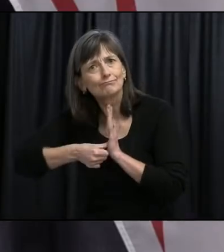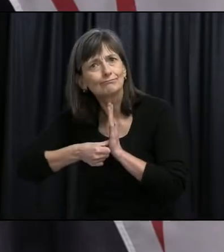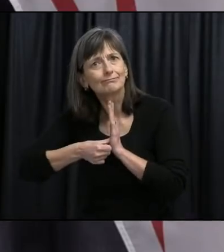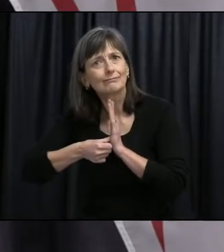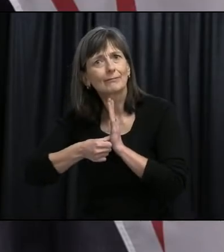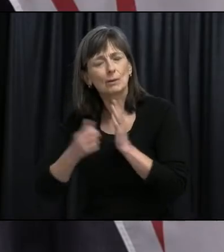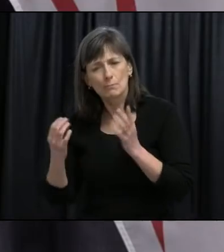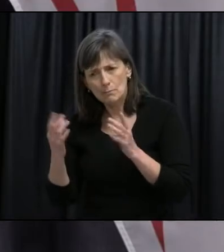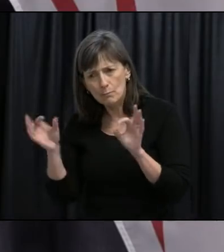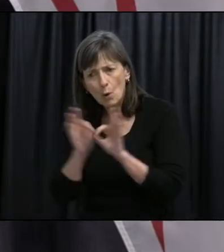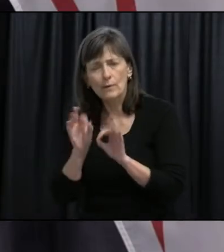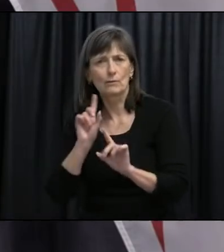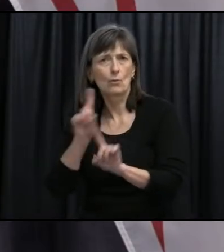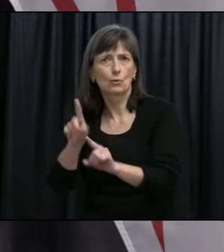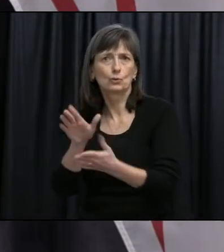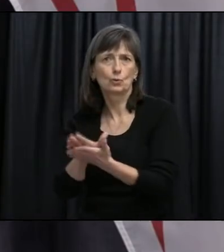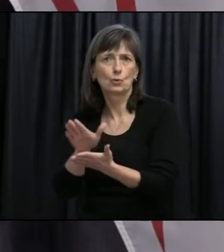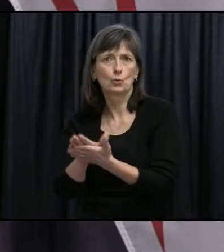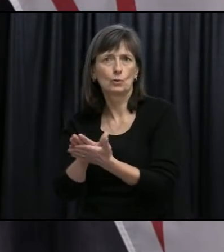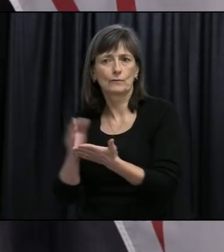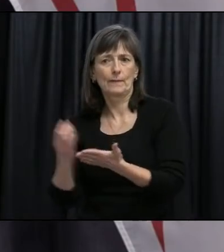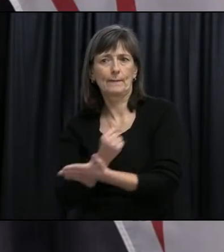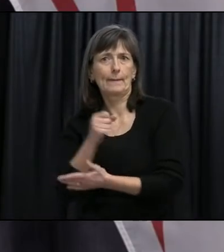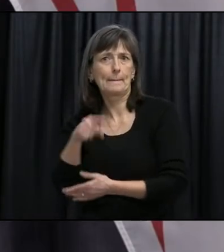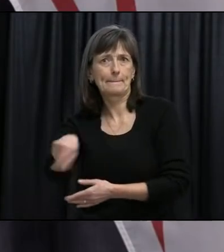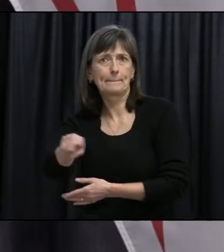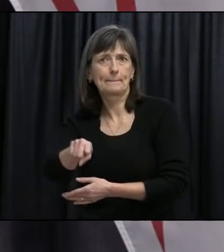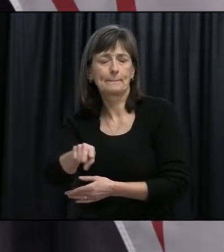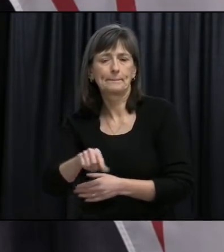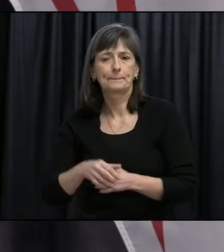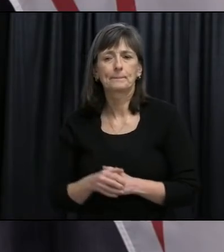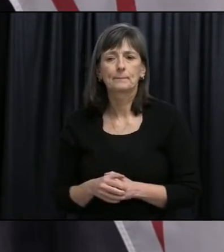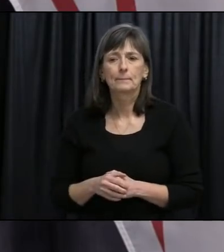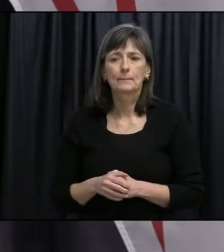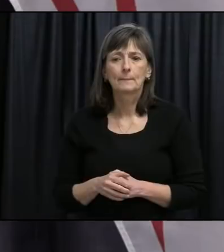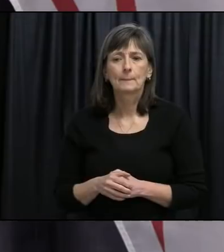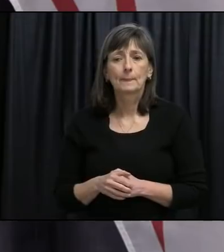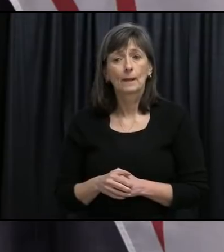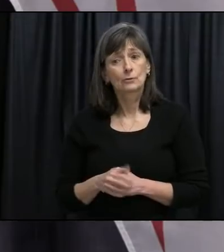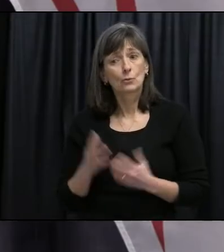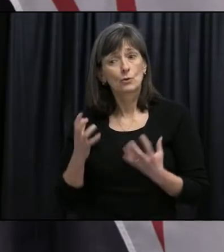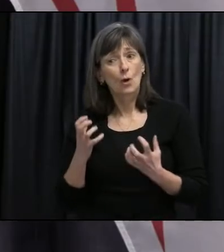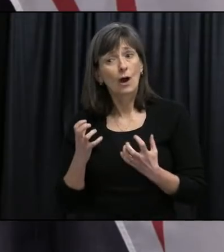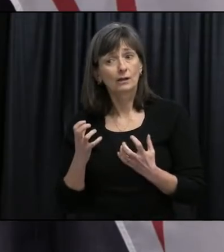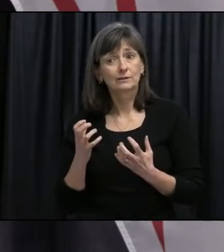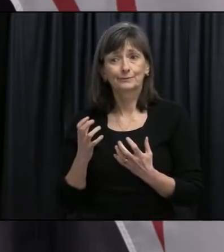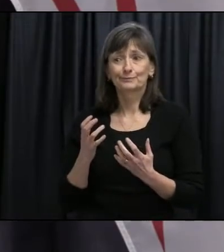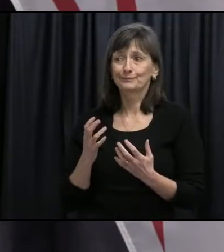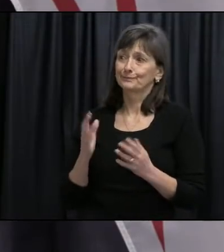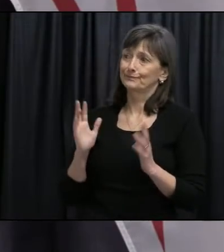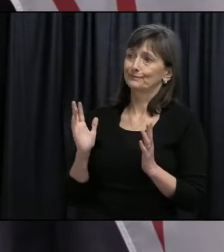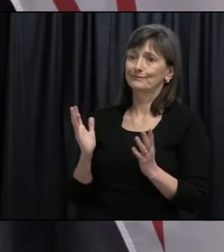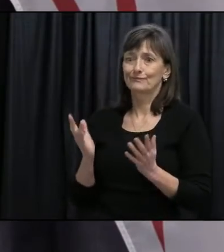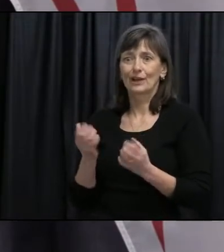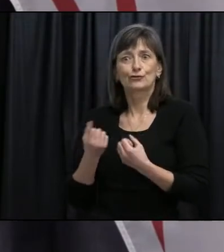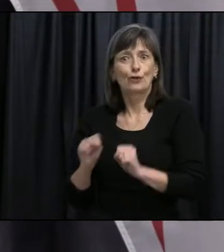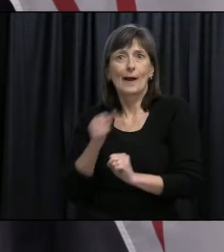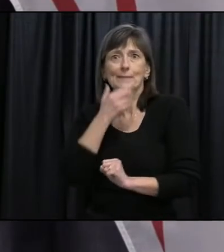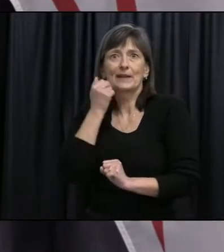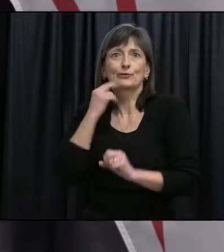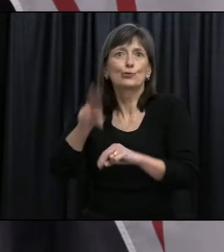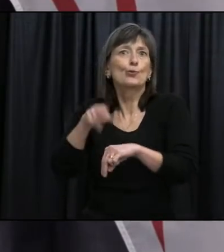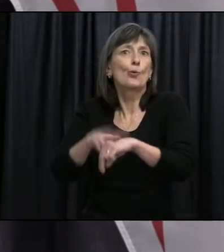lives. And so we want children to be able to live as normally as they